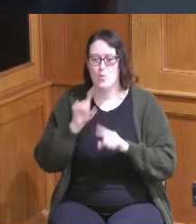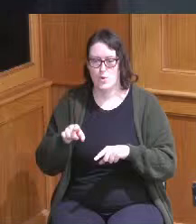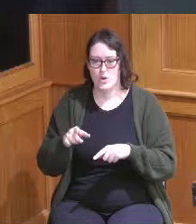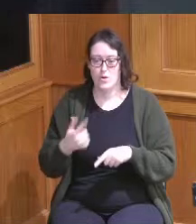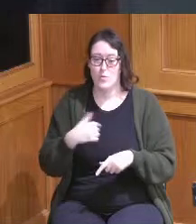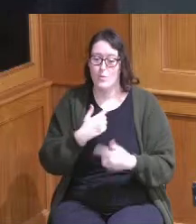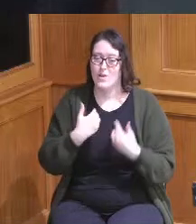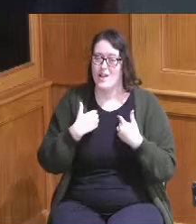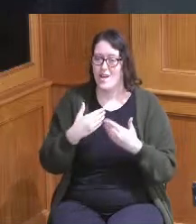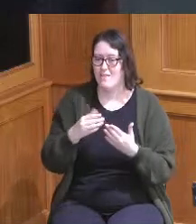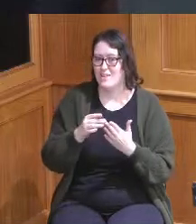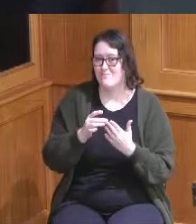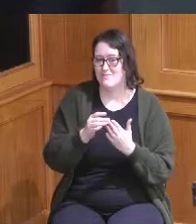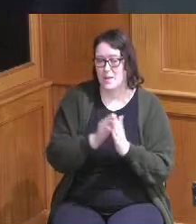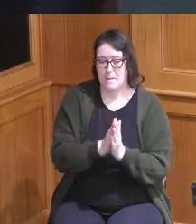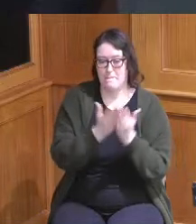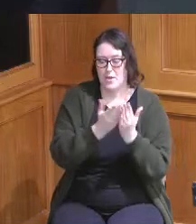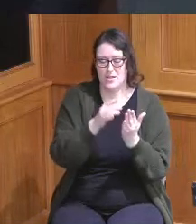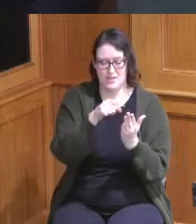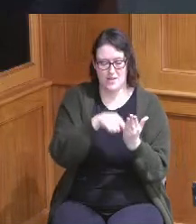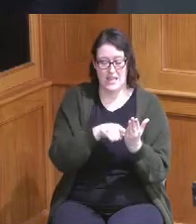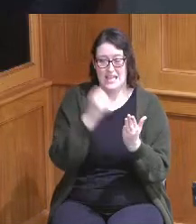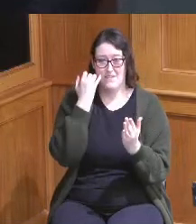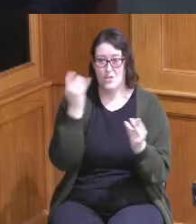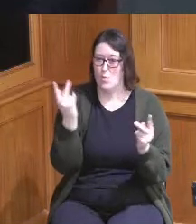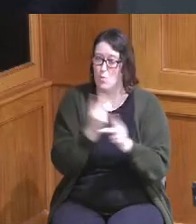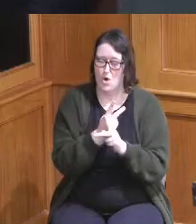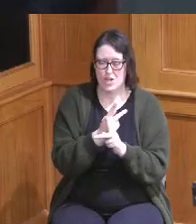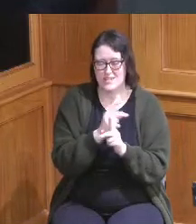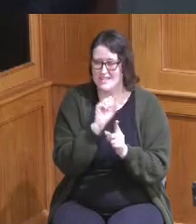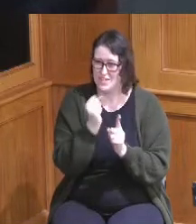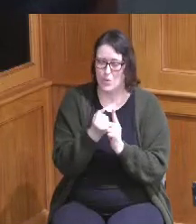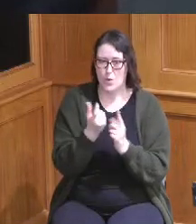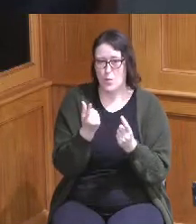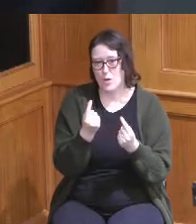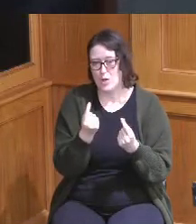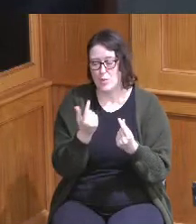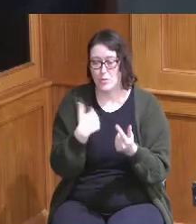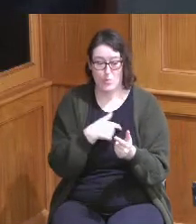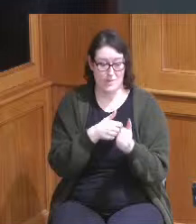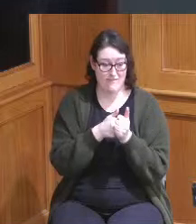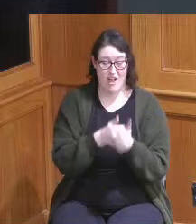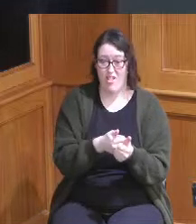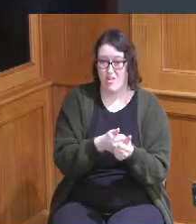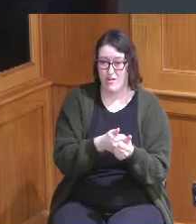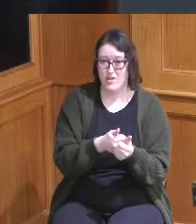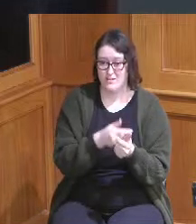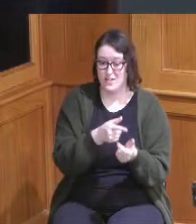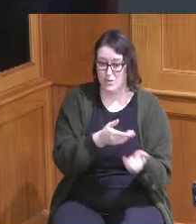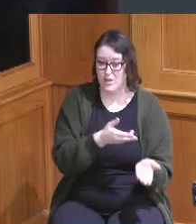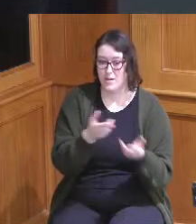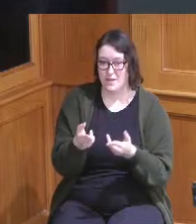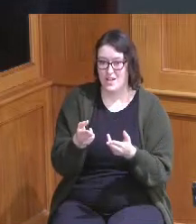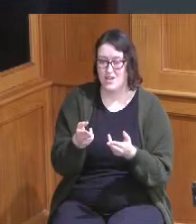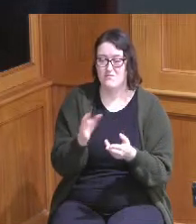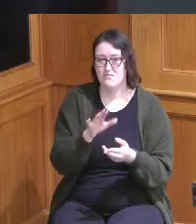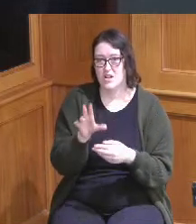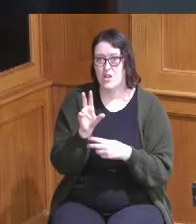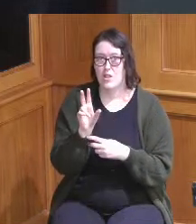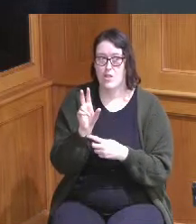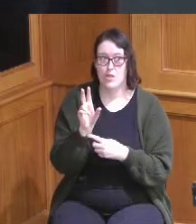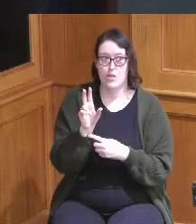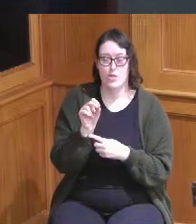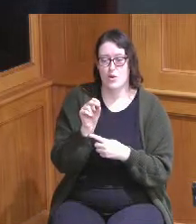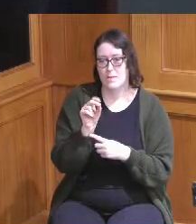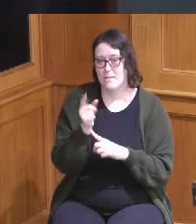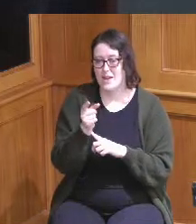that explains to us worst case scenario, here's what you need to do. We follow that guidebook, and so it recommended a half mile radius